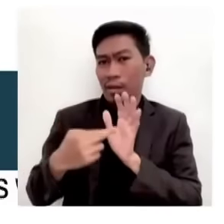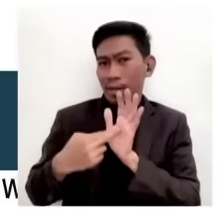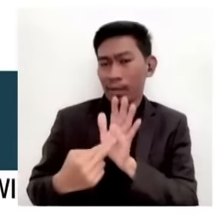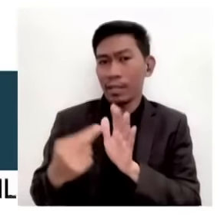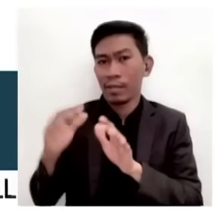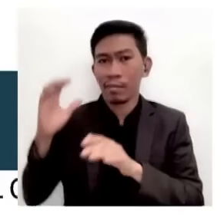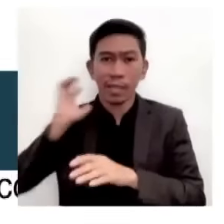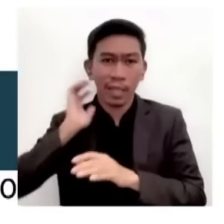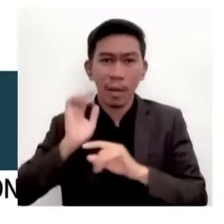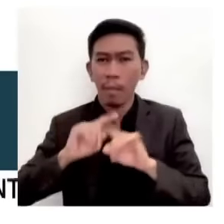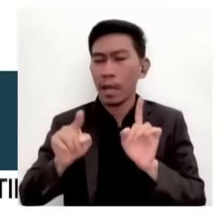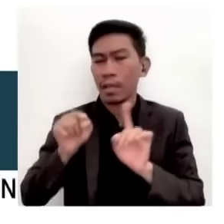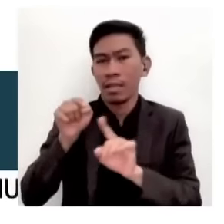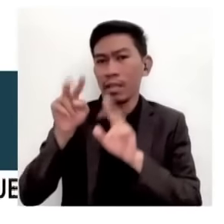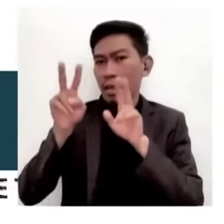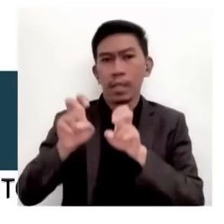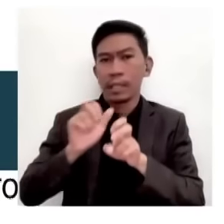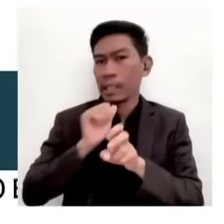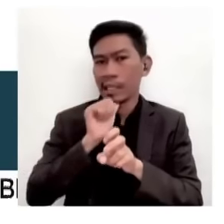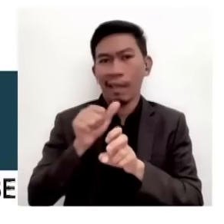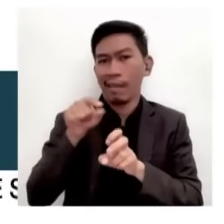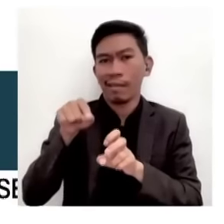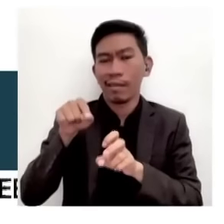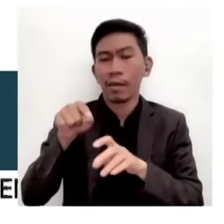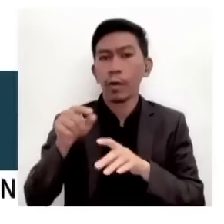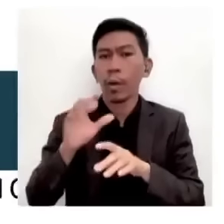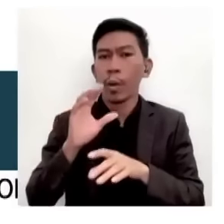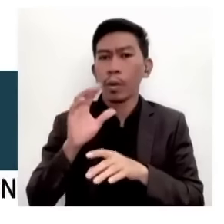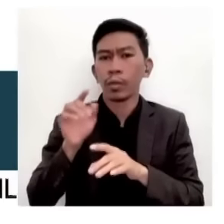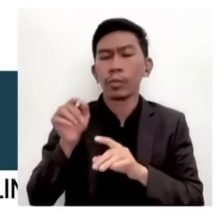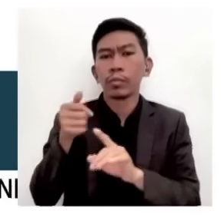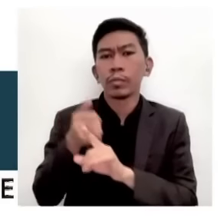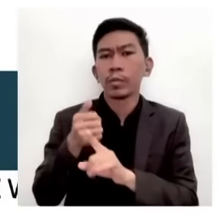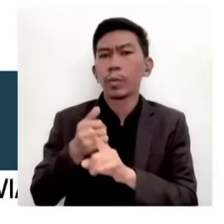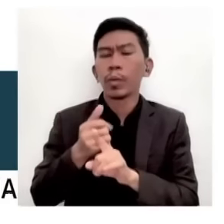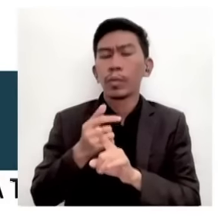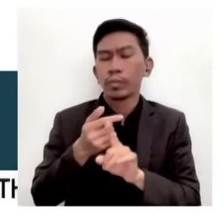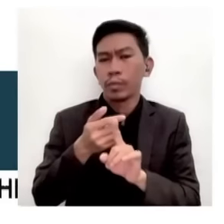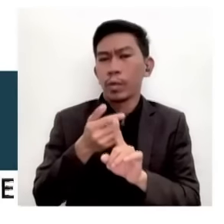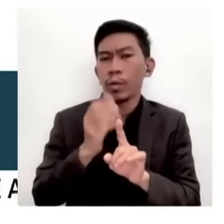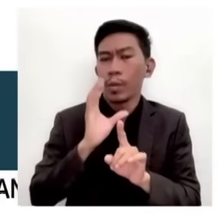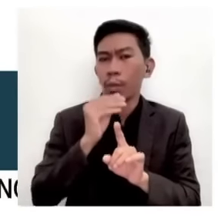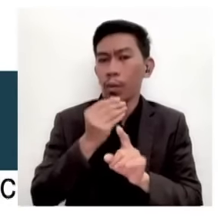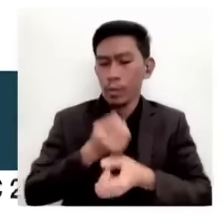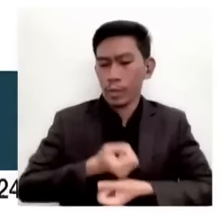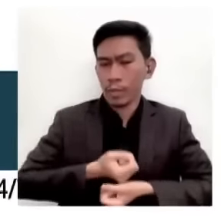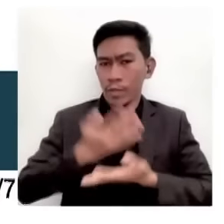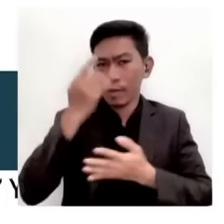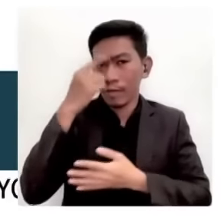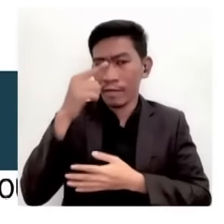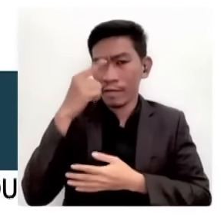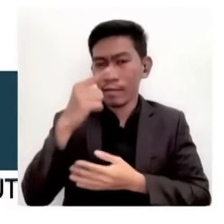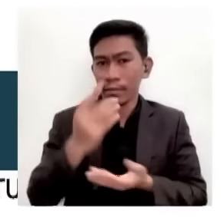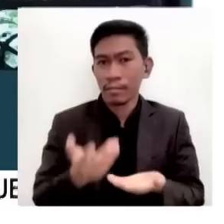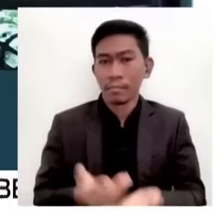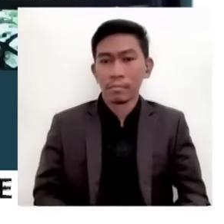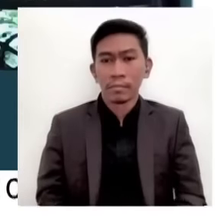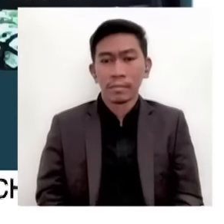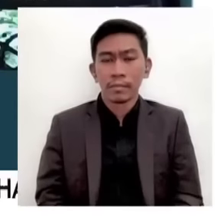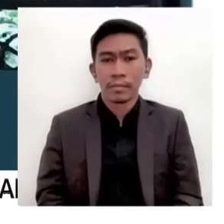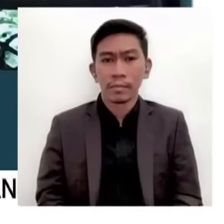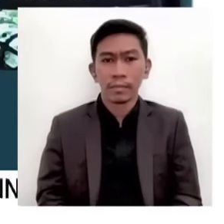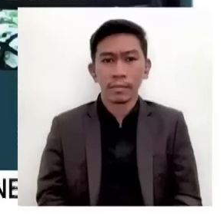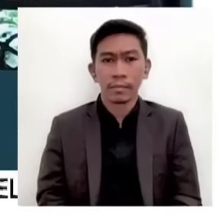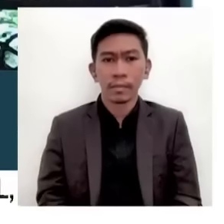is not one of them. Who are you speaking for, Congressman Alvarez? Well, Carmina, first of all,